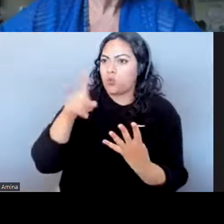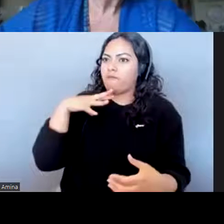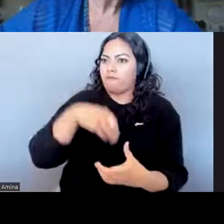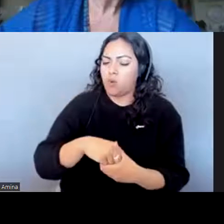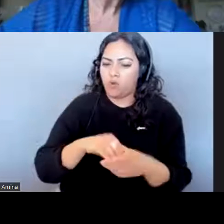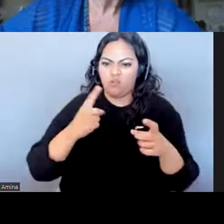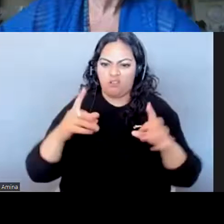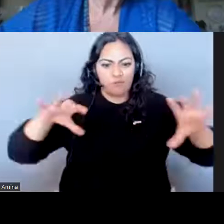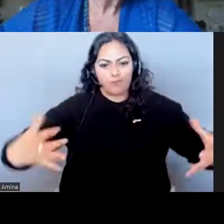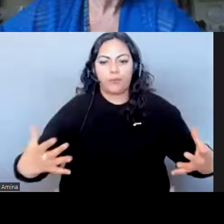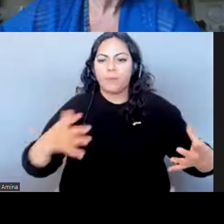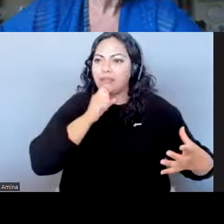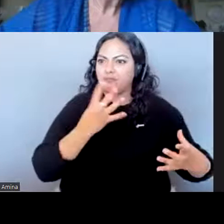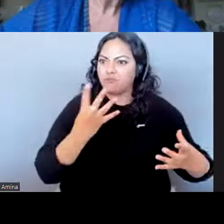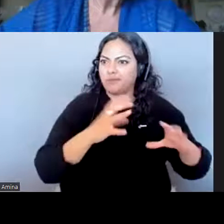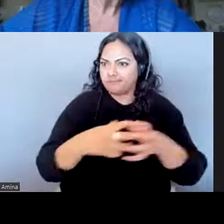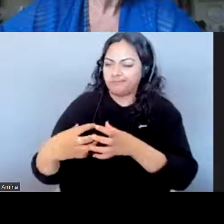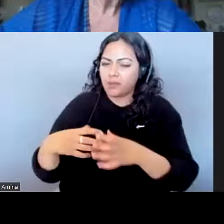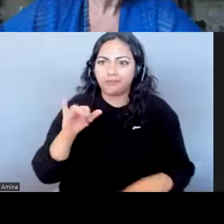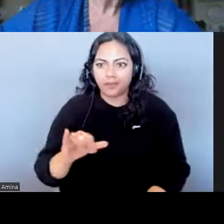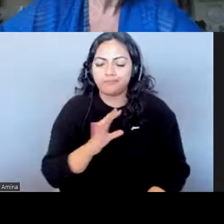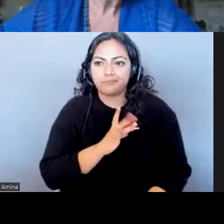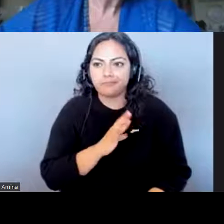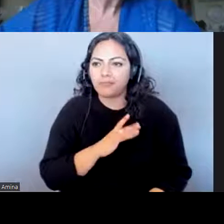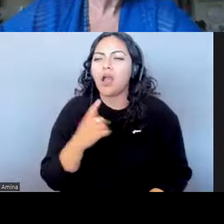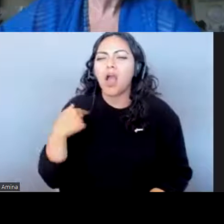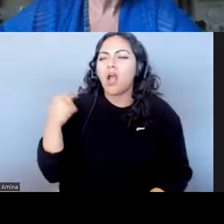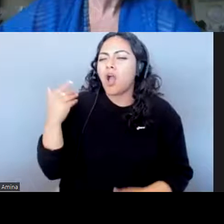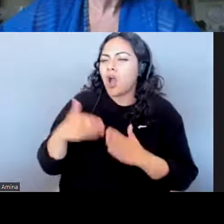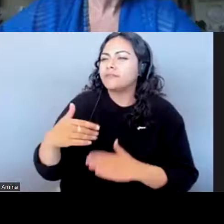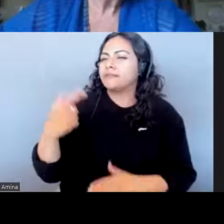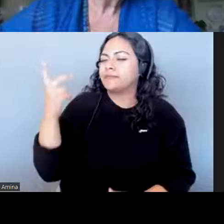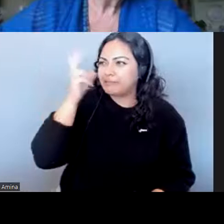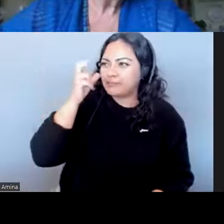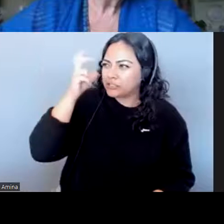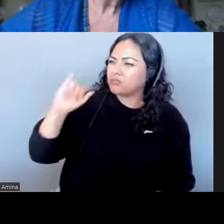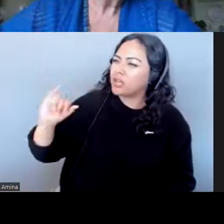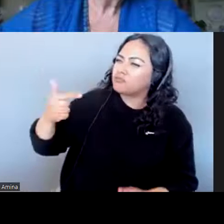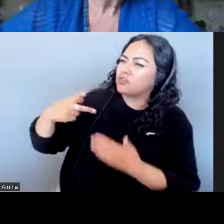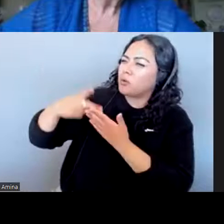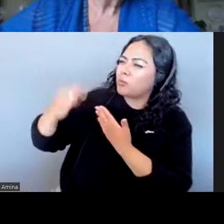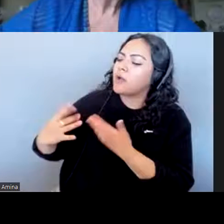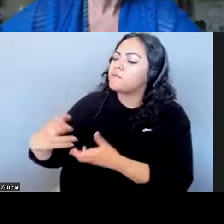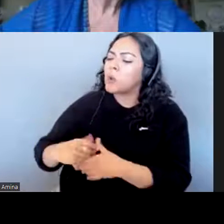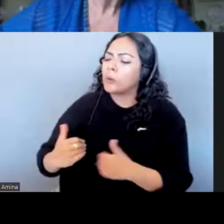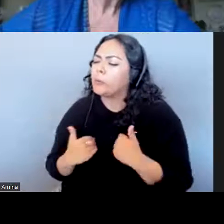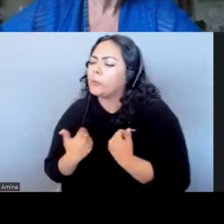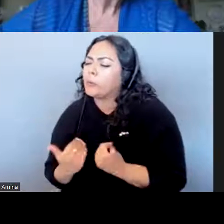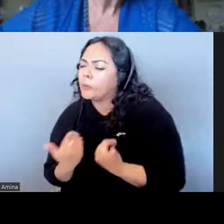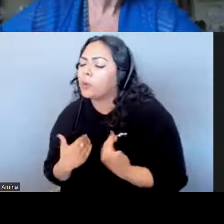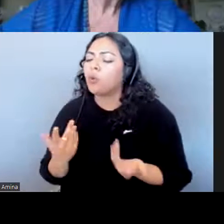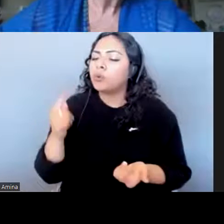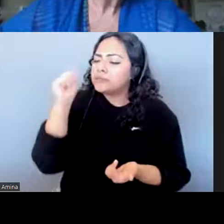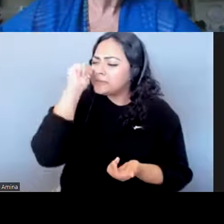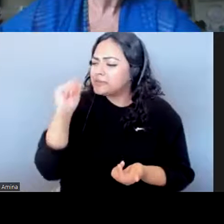that's even more interesting, because I often hear about intergenerational projects that involve very young children